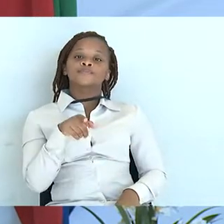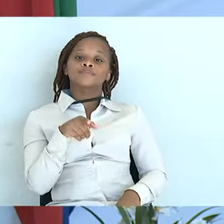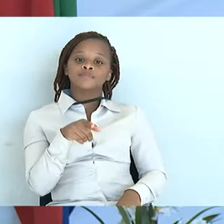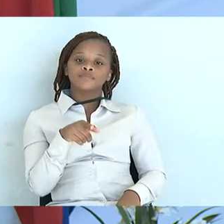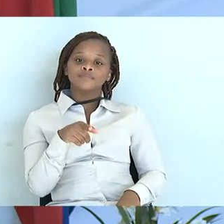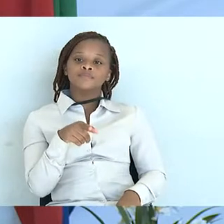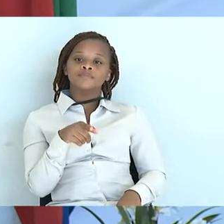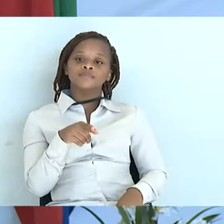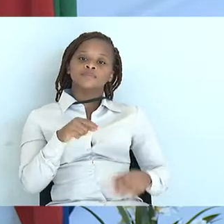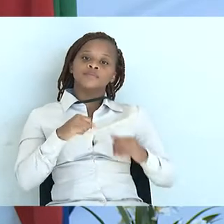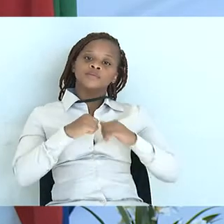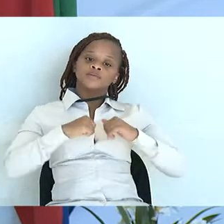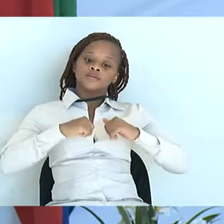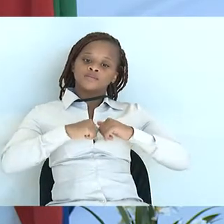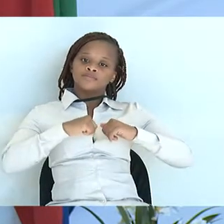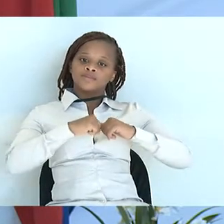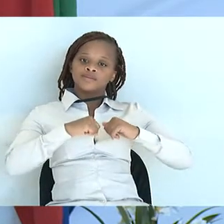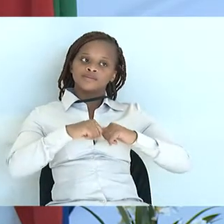potential.